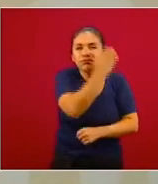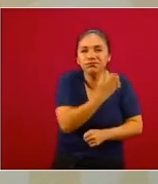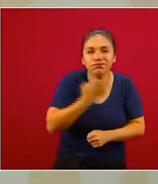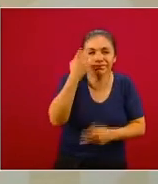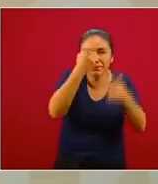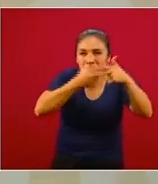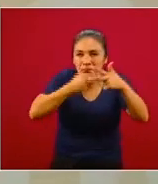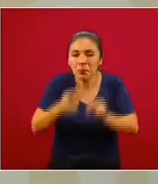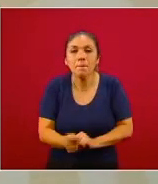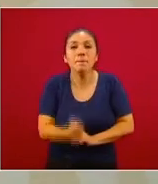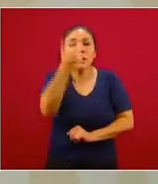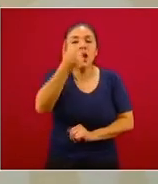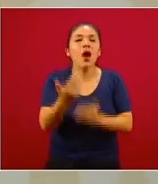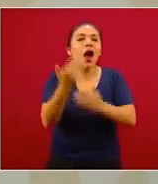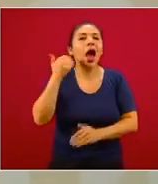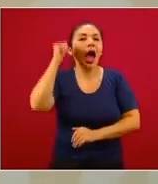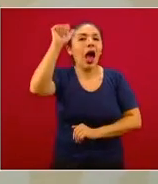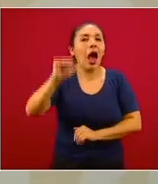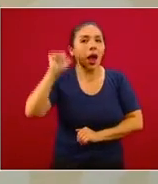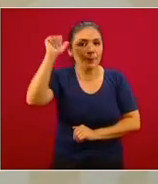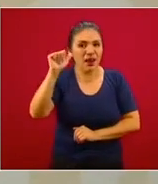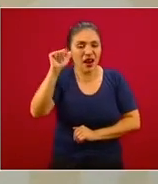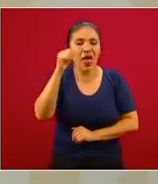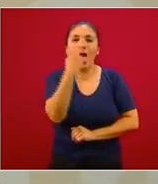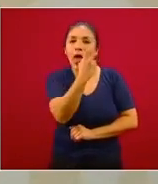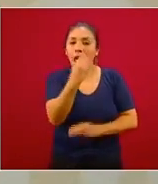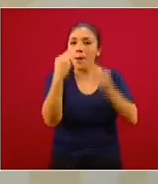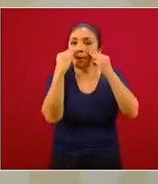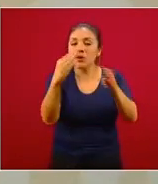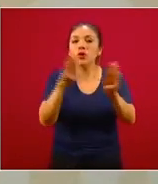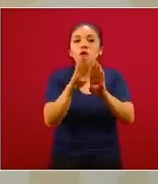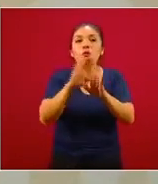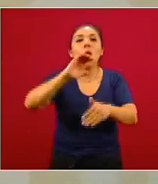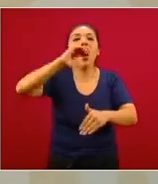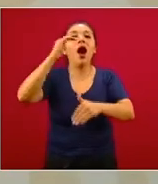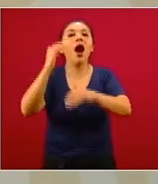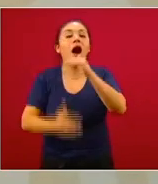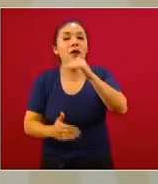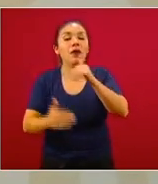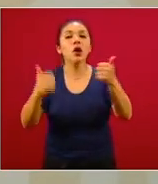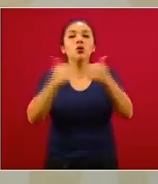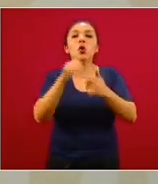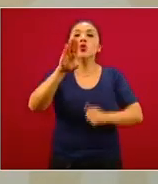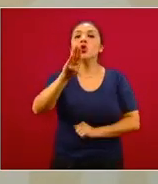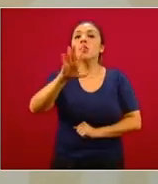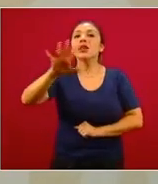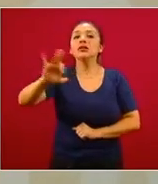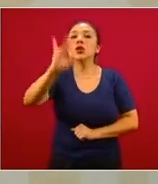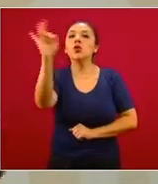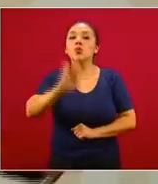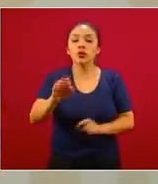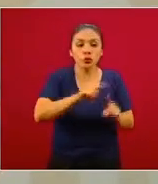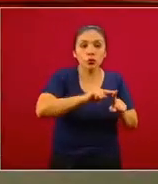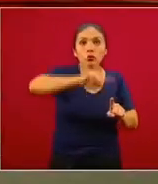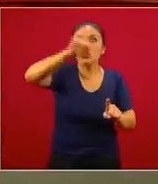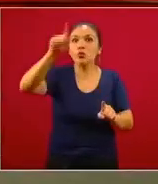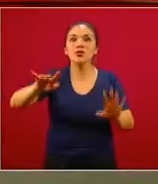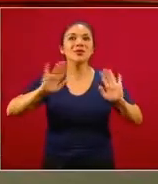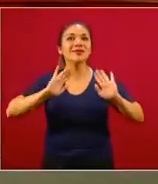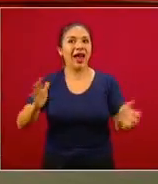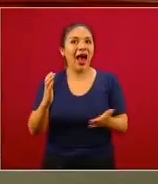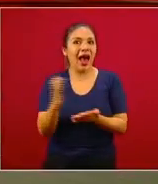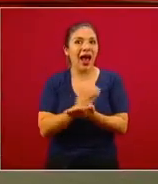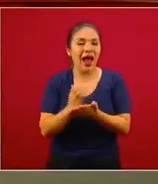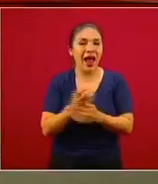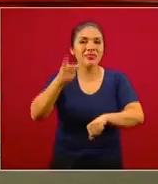made at the beginning of April and was showing the end with about 95% of the curve